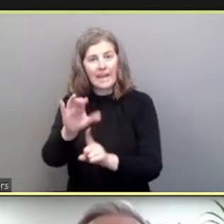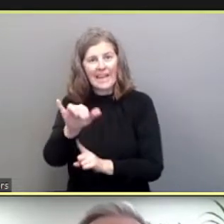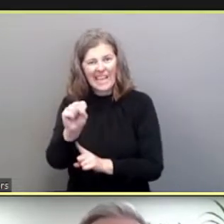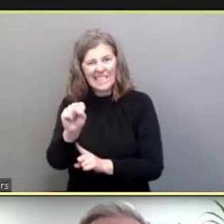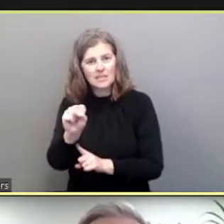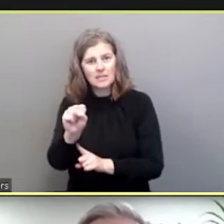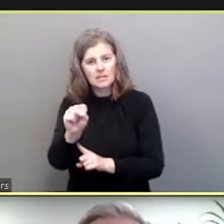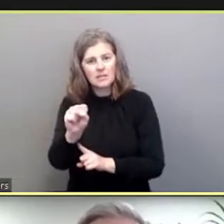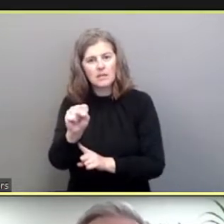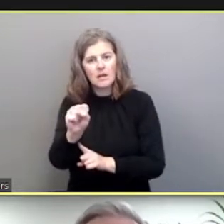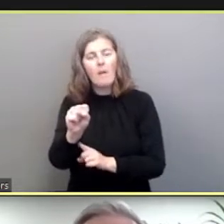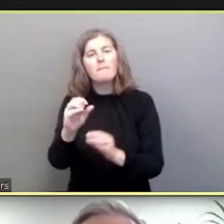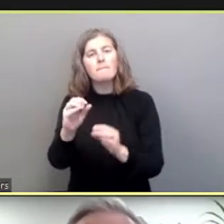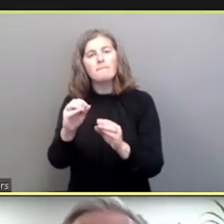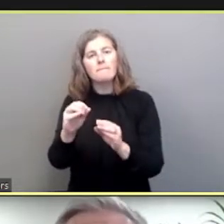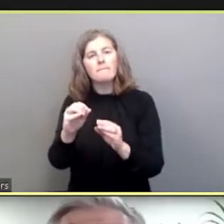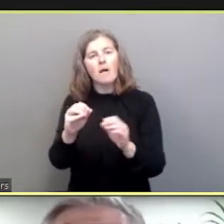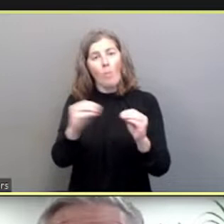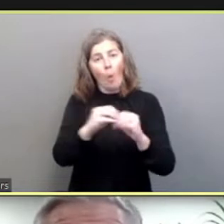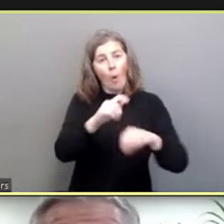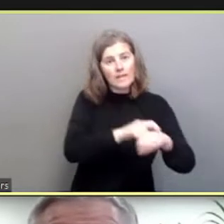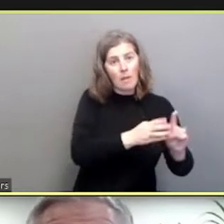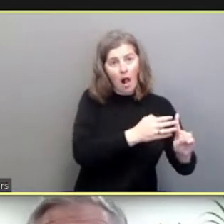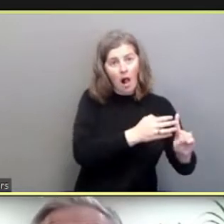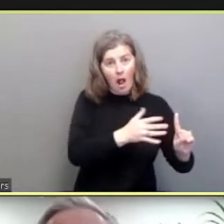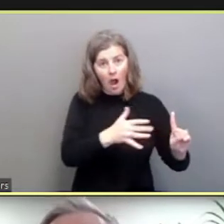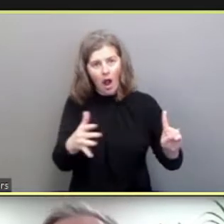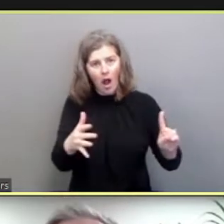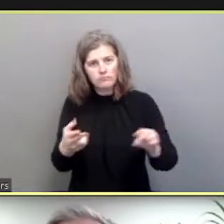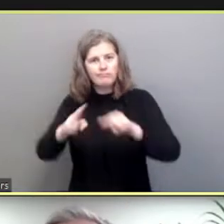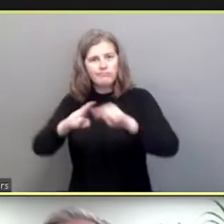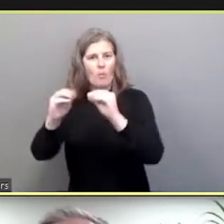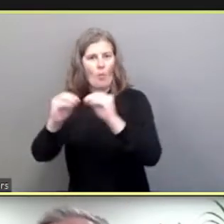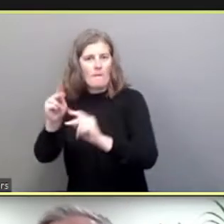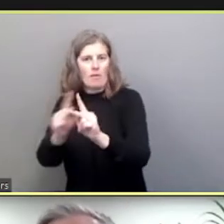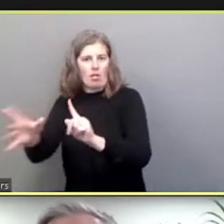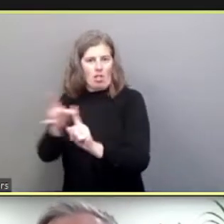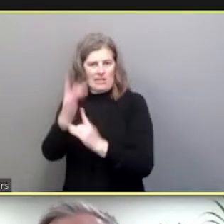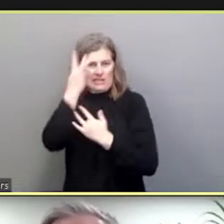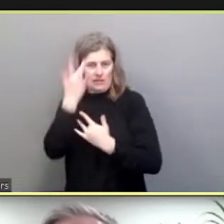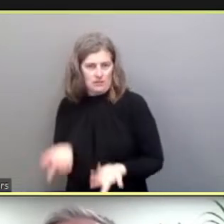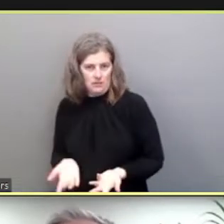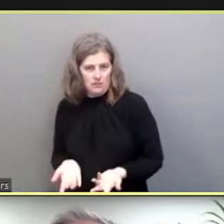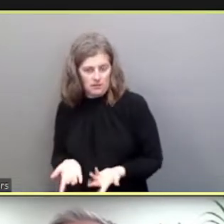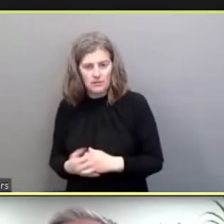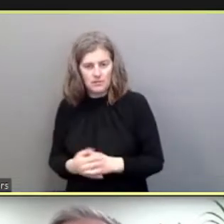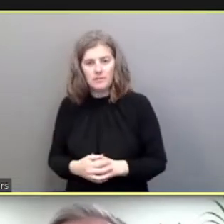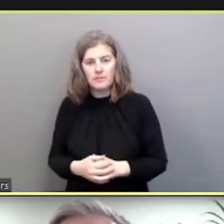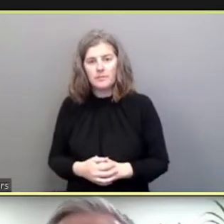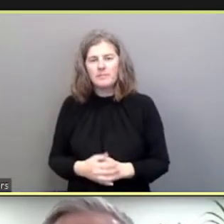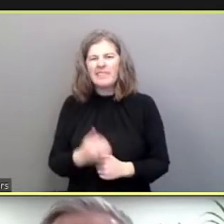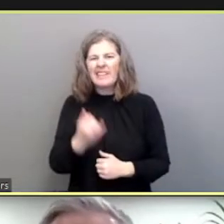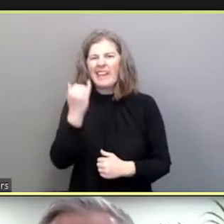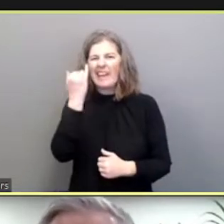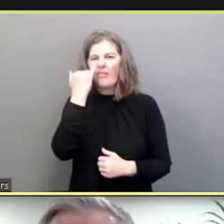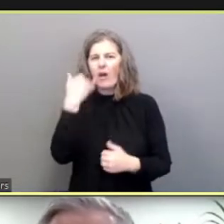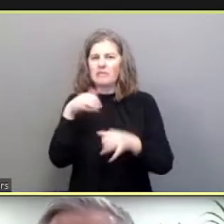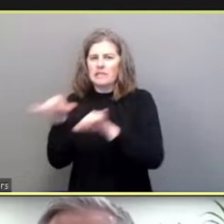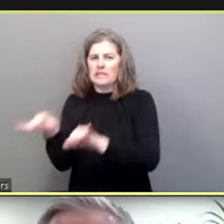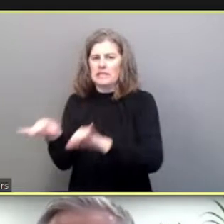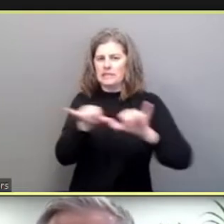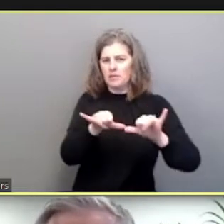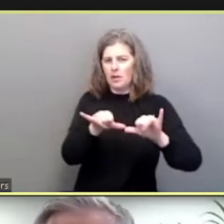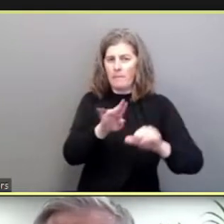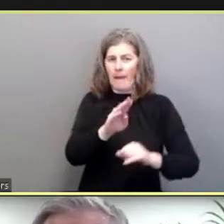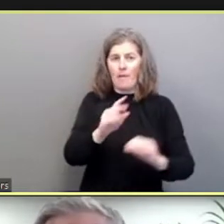more and more people seem to be infected. Now, still, if we had a similar map of unvaccinated